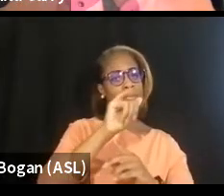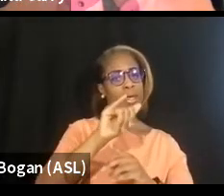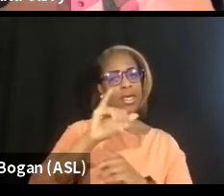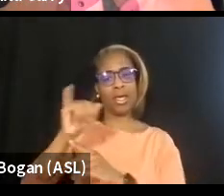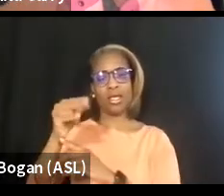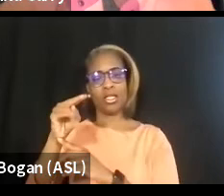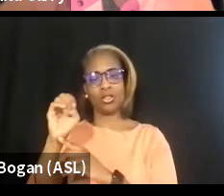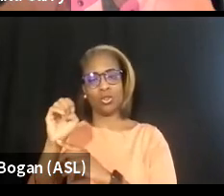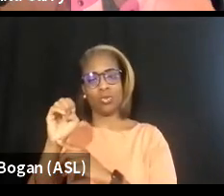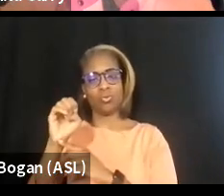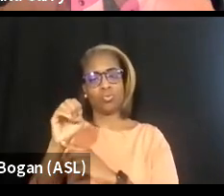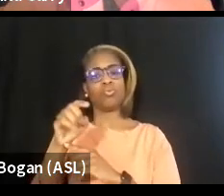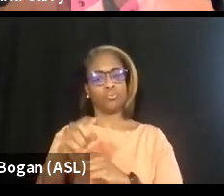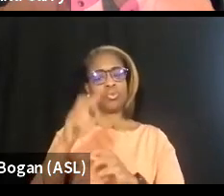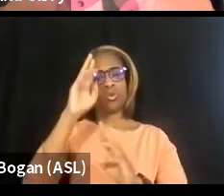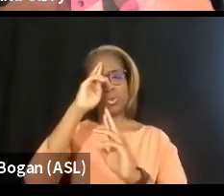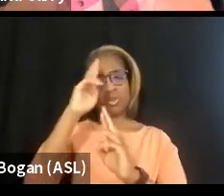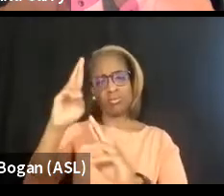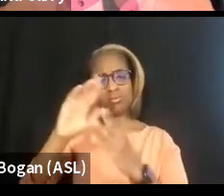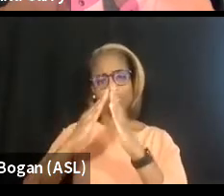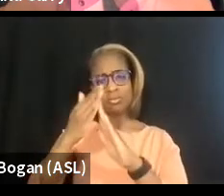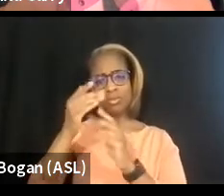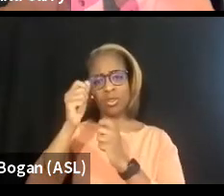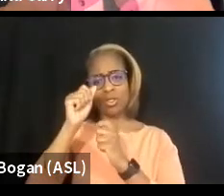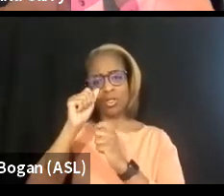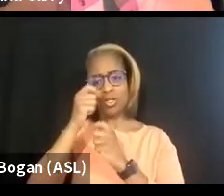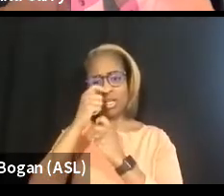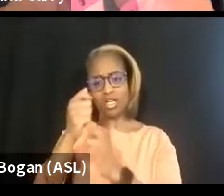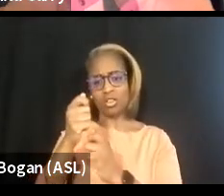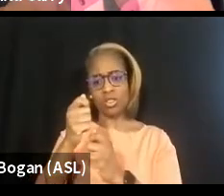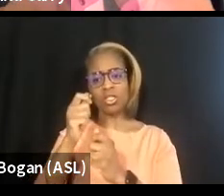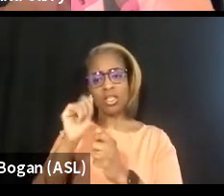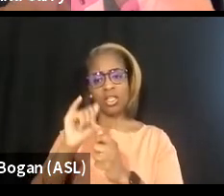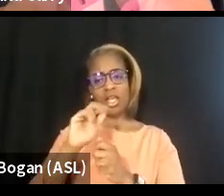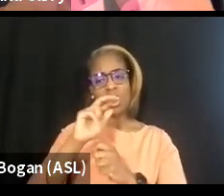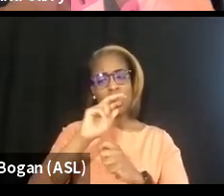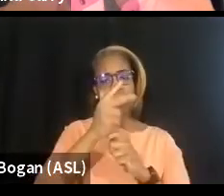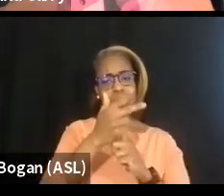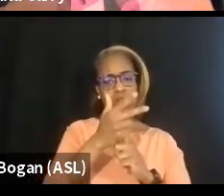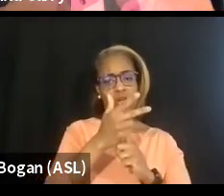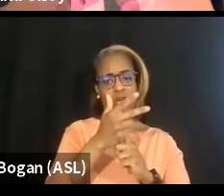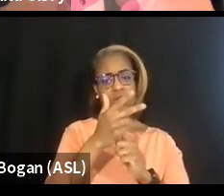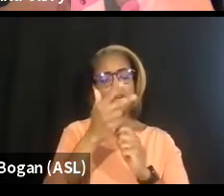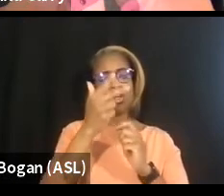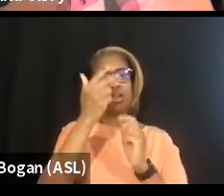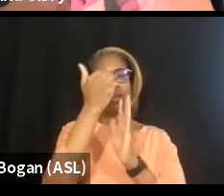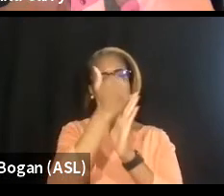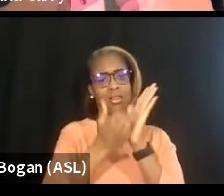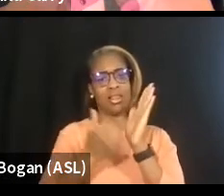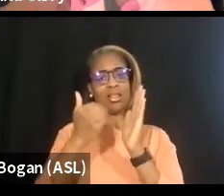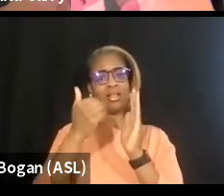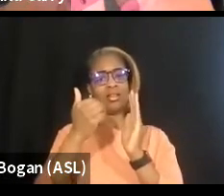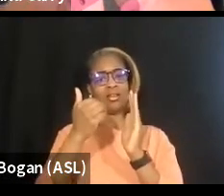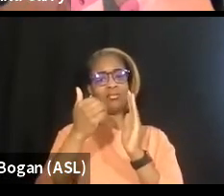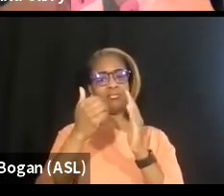you know, respecting communities of interest is third in the prioritized list of criteria.